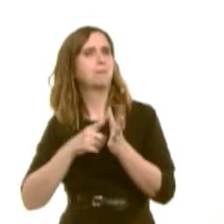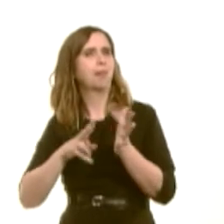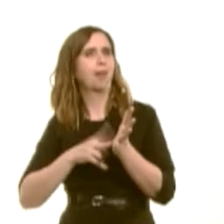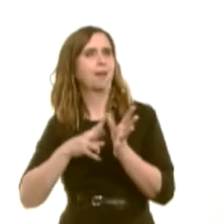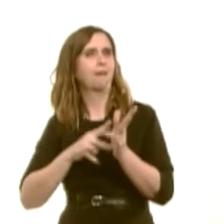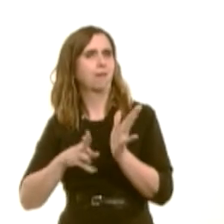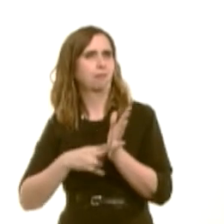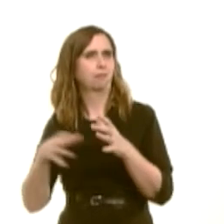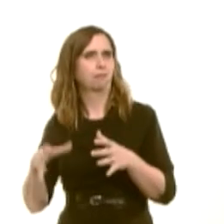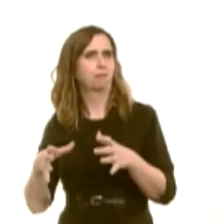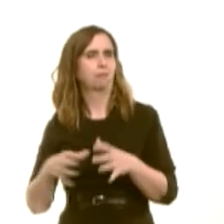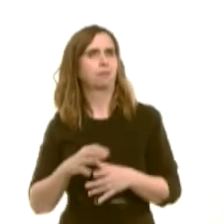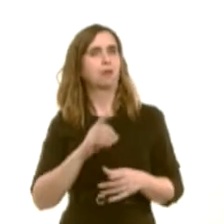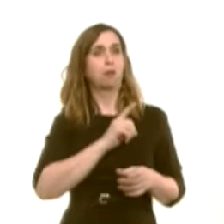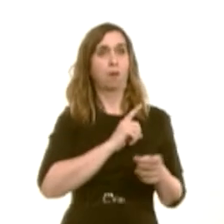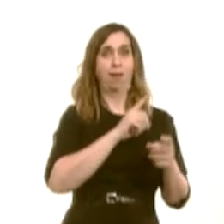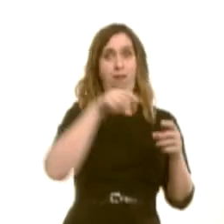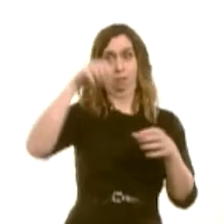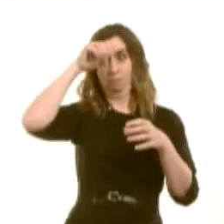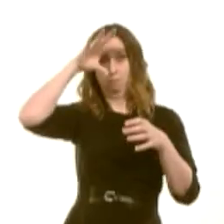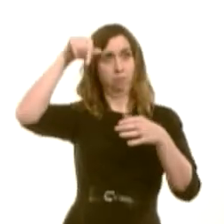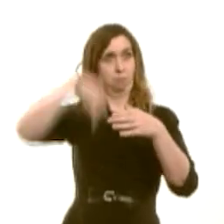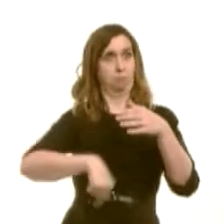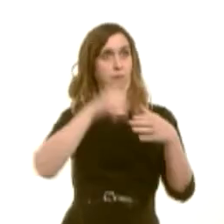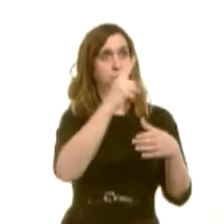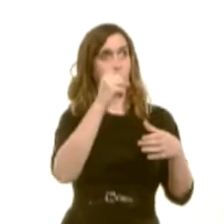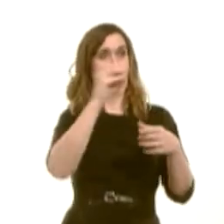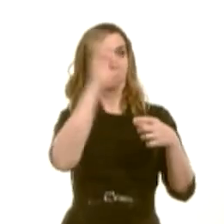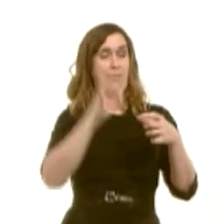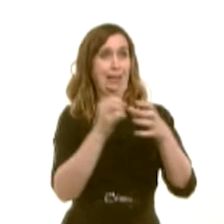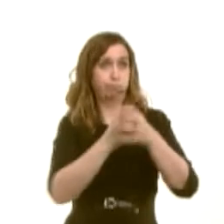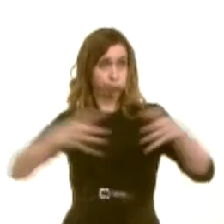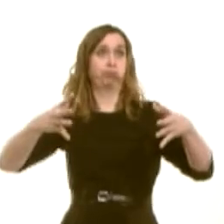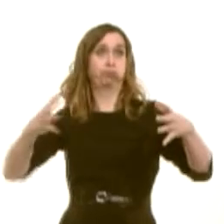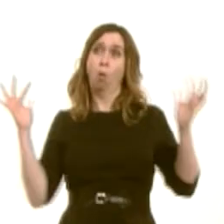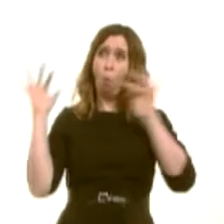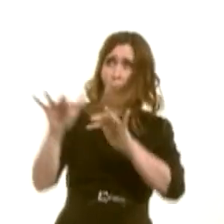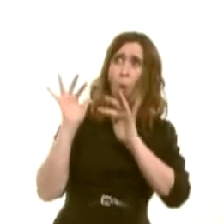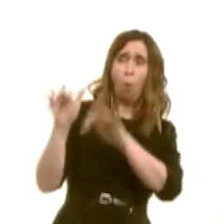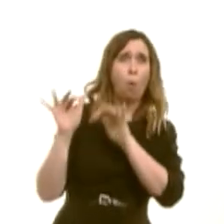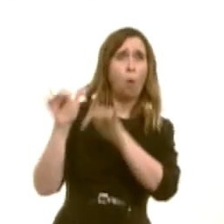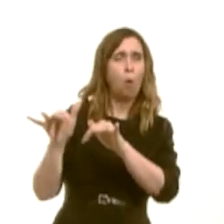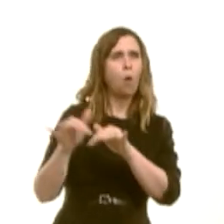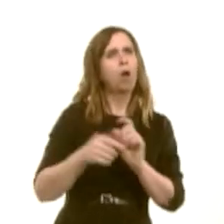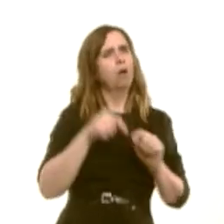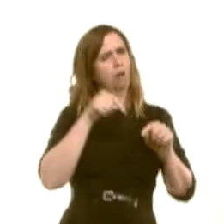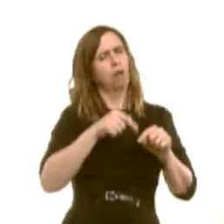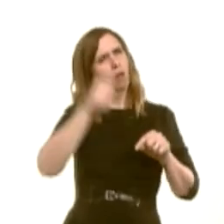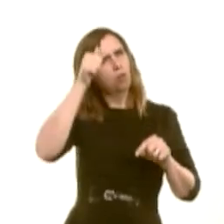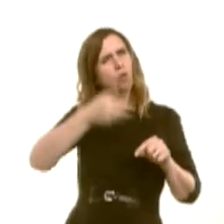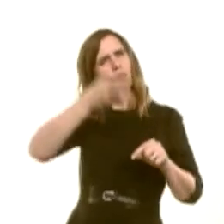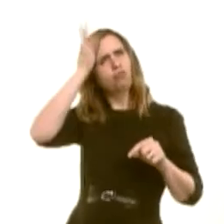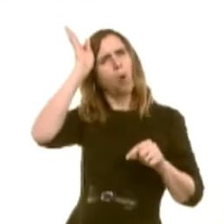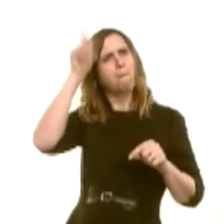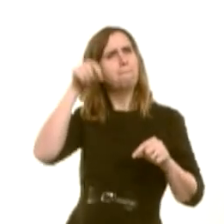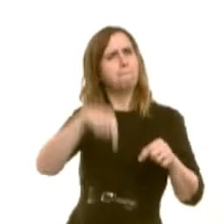with an average of 110% increase in visitors to Big Pit, which clearly to be encouraged, but only 15% increase to the Roman